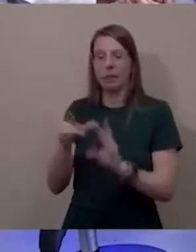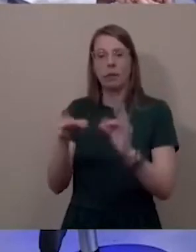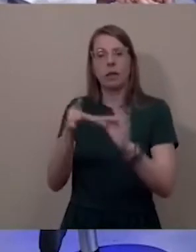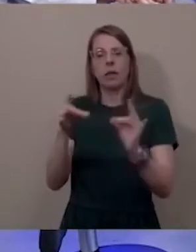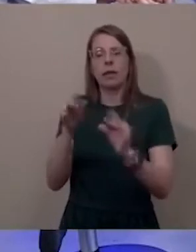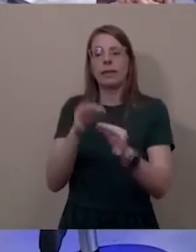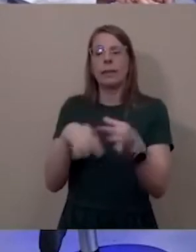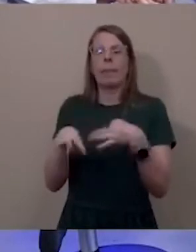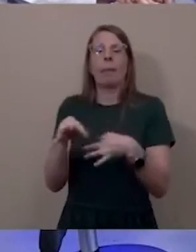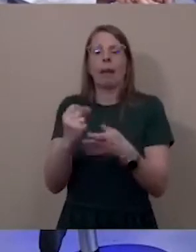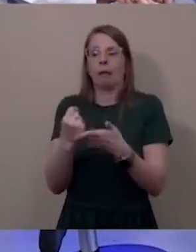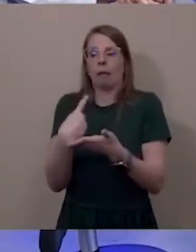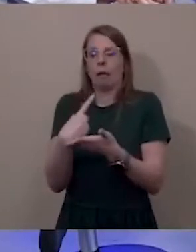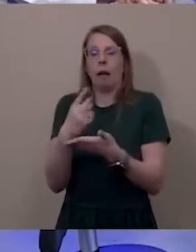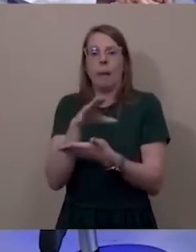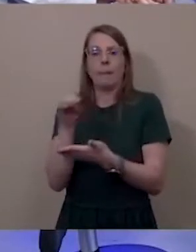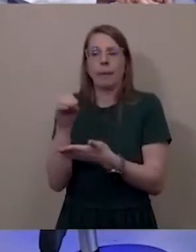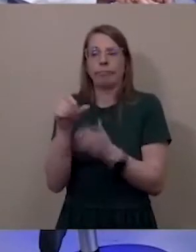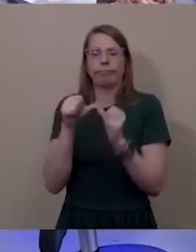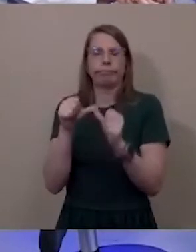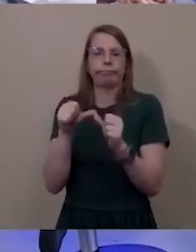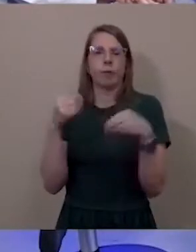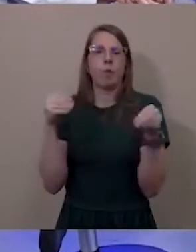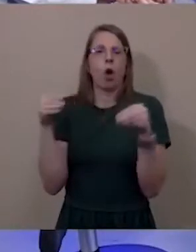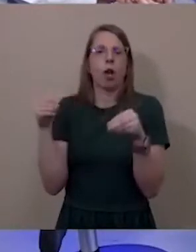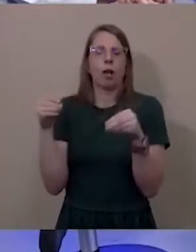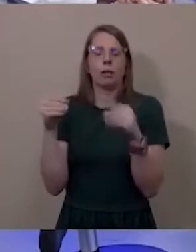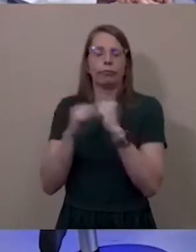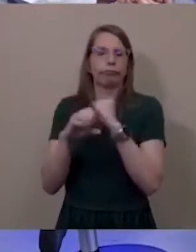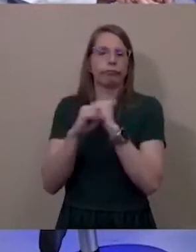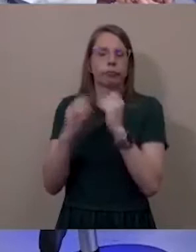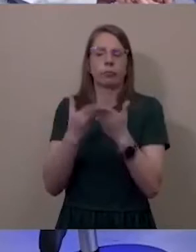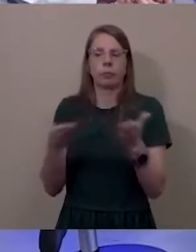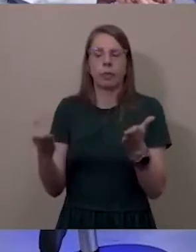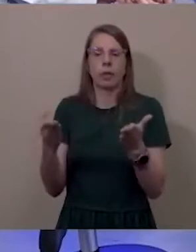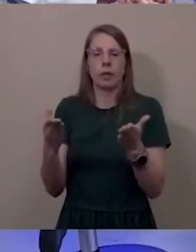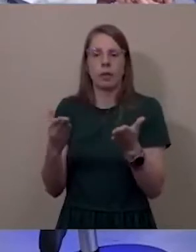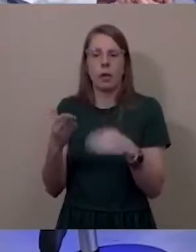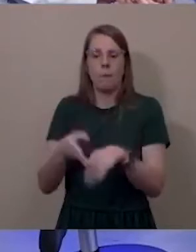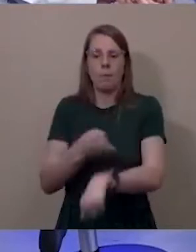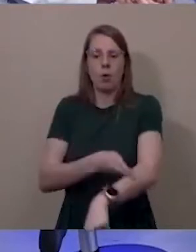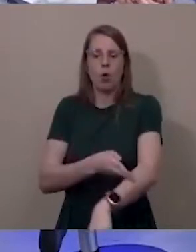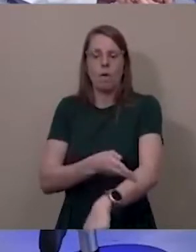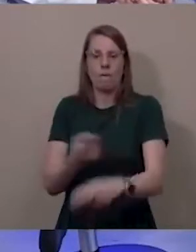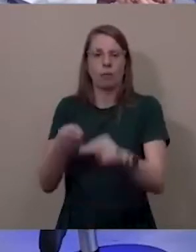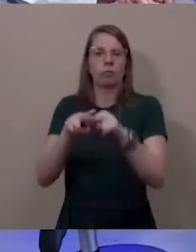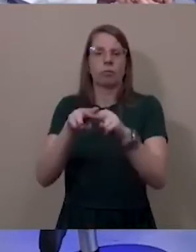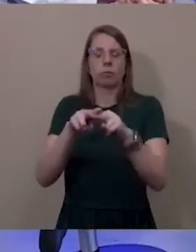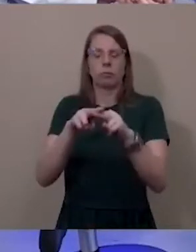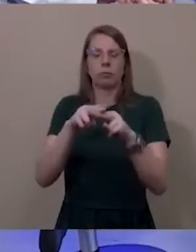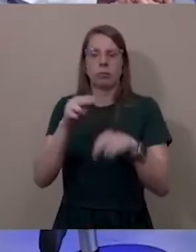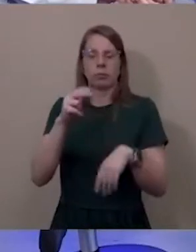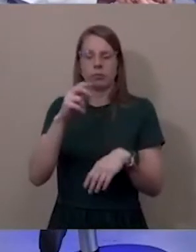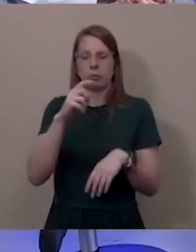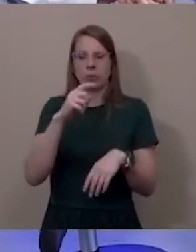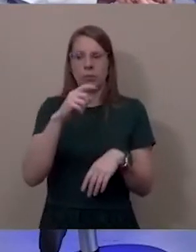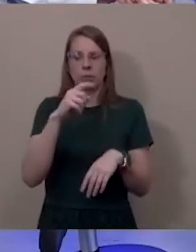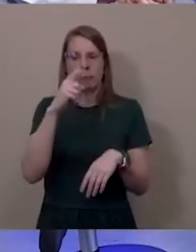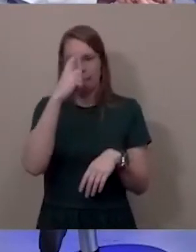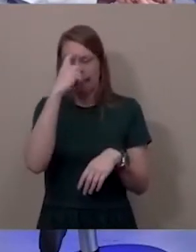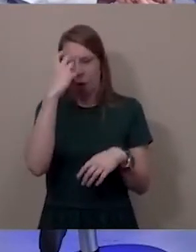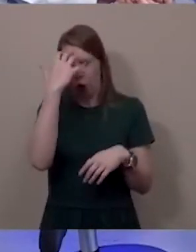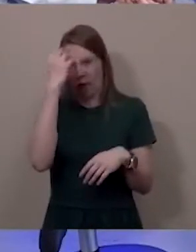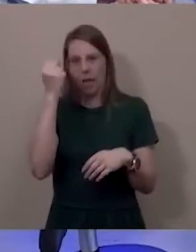supplement companies rather, continue to market products to improve memory. She thinks that they're probably all snake oil, but she wants to know, is